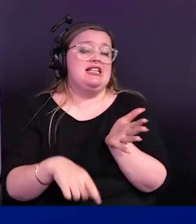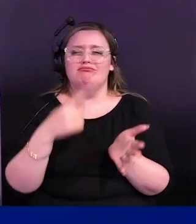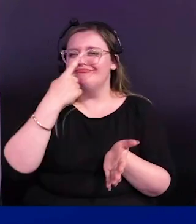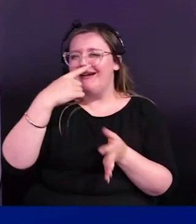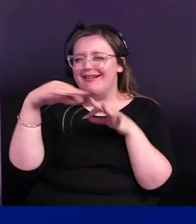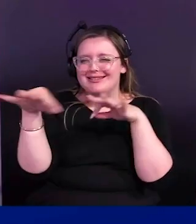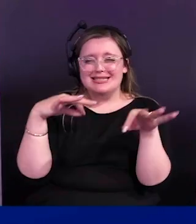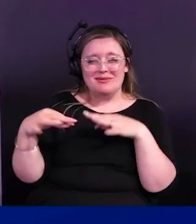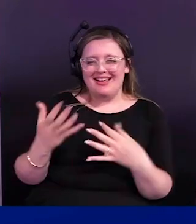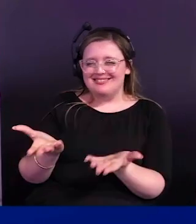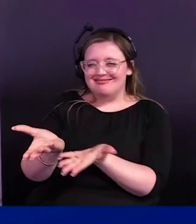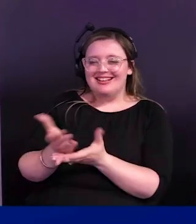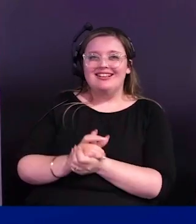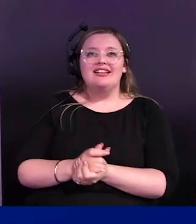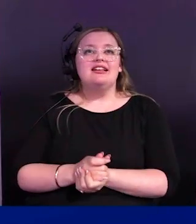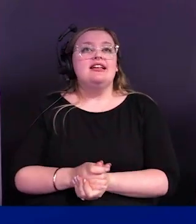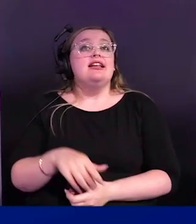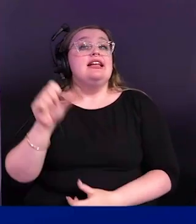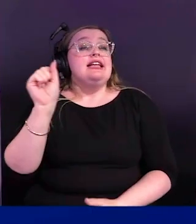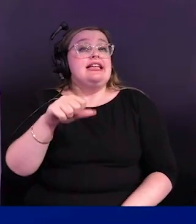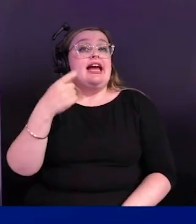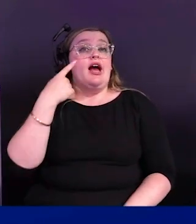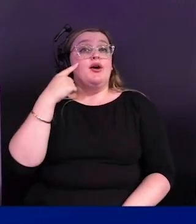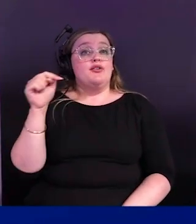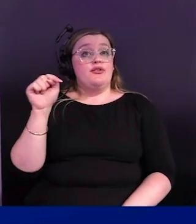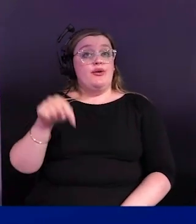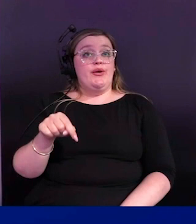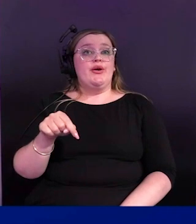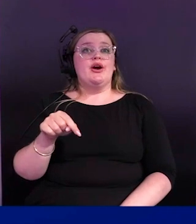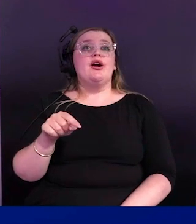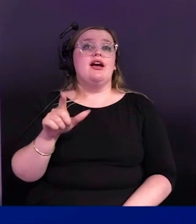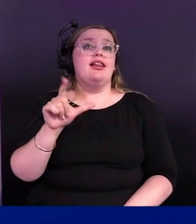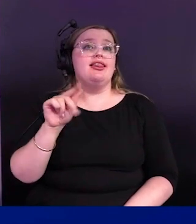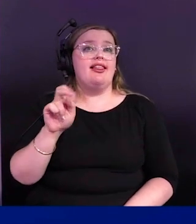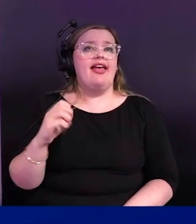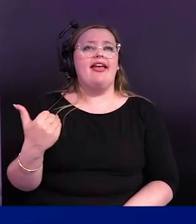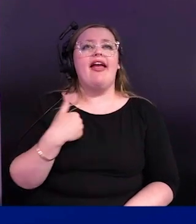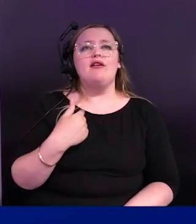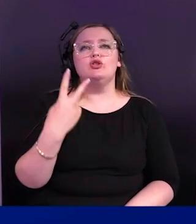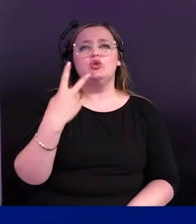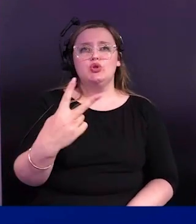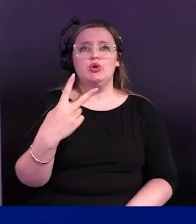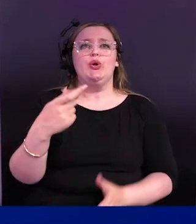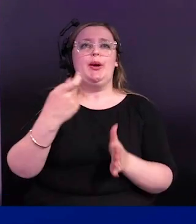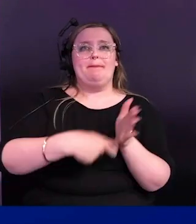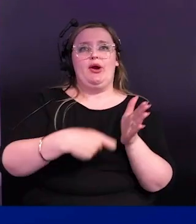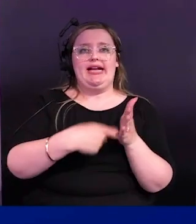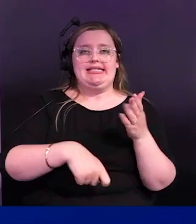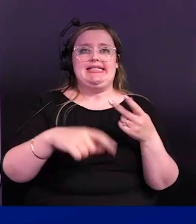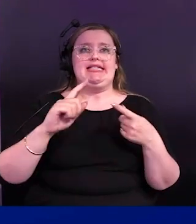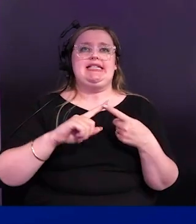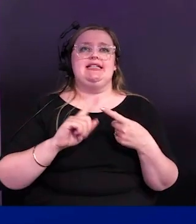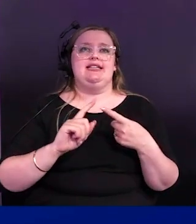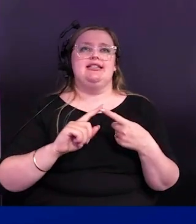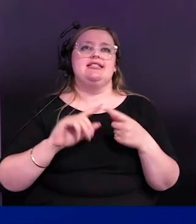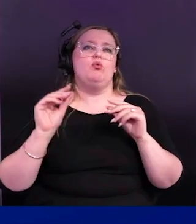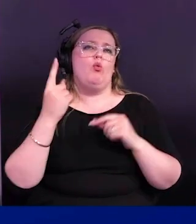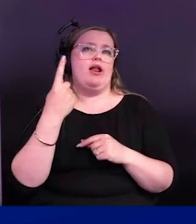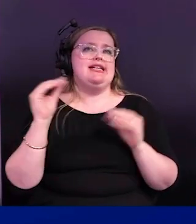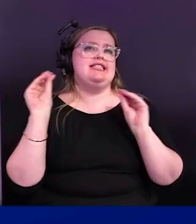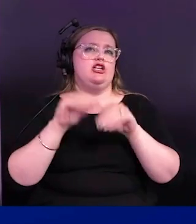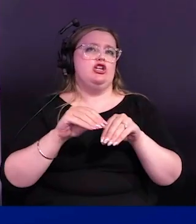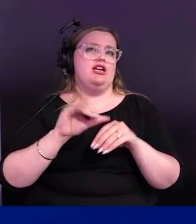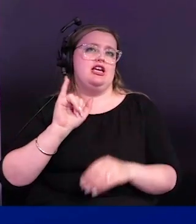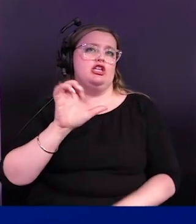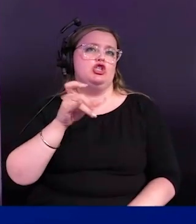that? Yeah, so for Lake, we have two pricing dimensions. One is ingestion charges. So